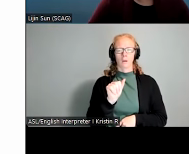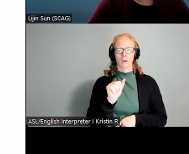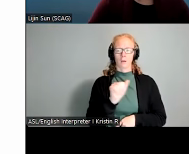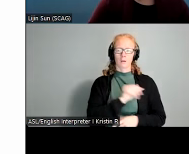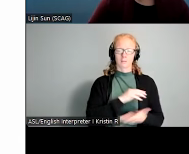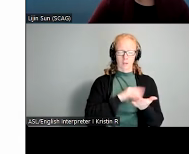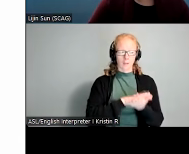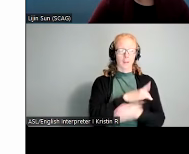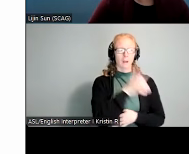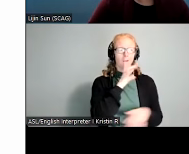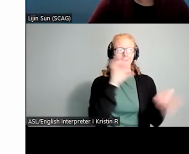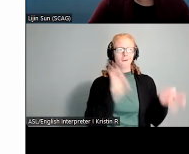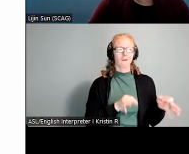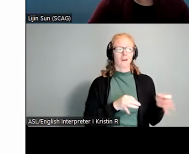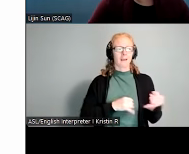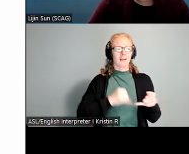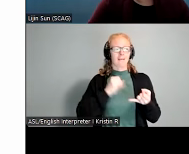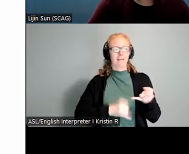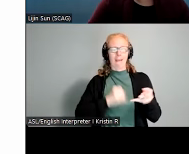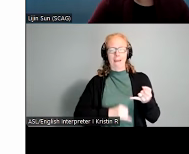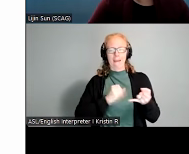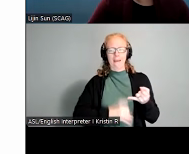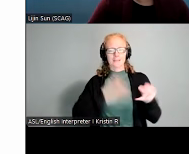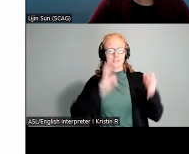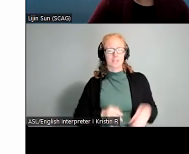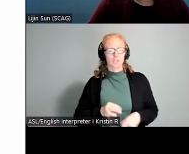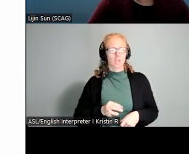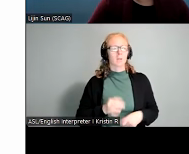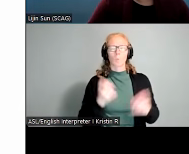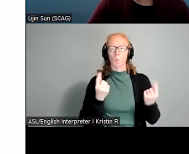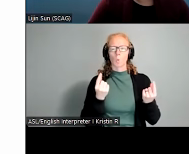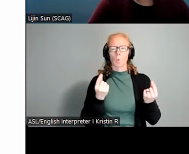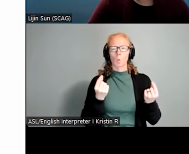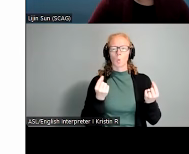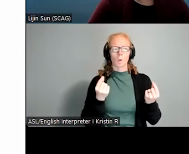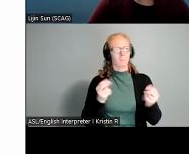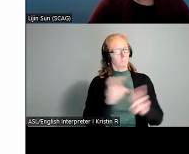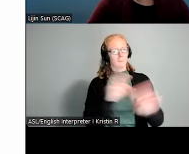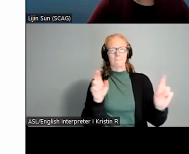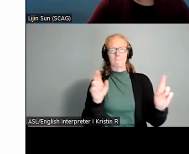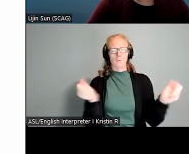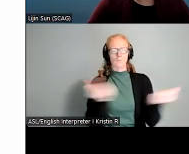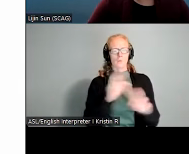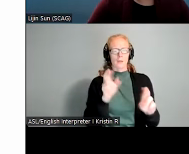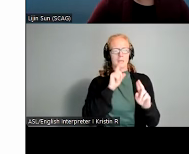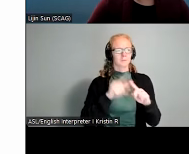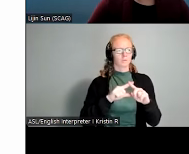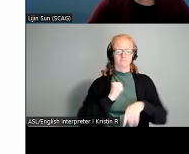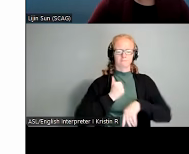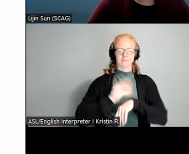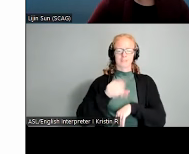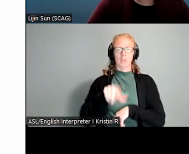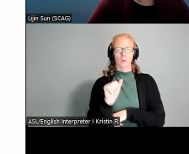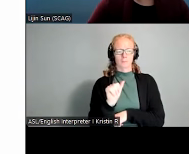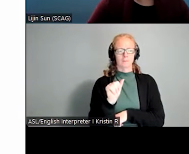project, the last and the fifth decisional point is to prepare the CEQA document. and subject the document to the